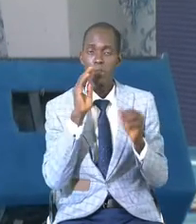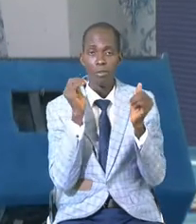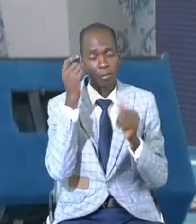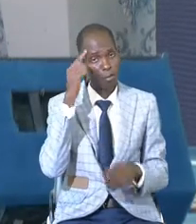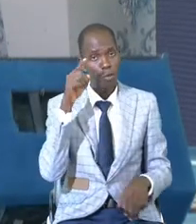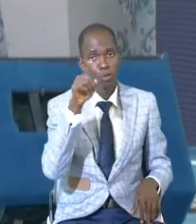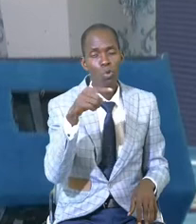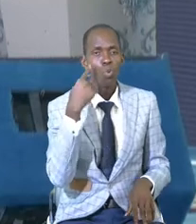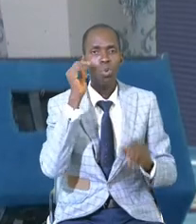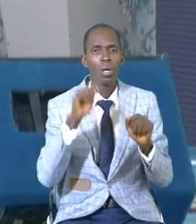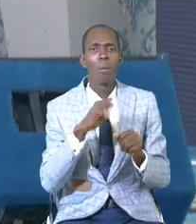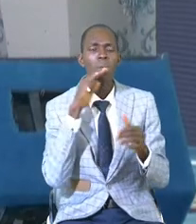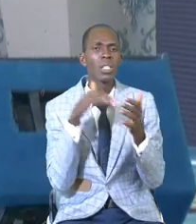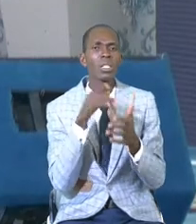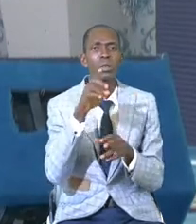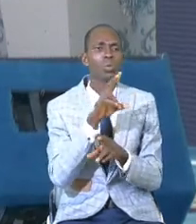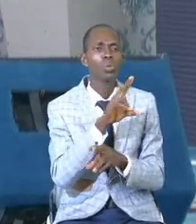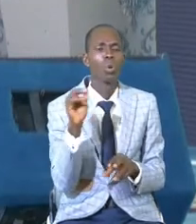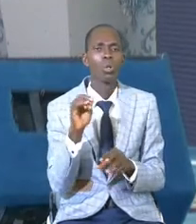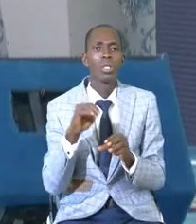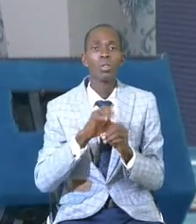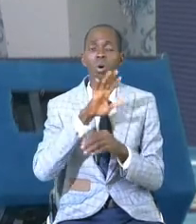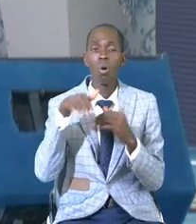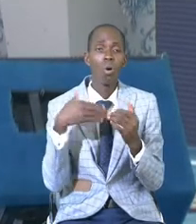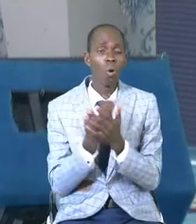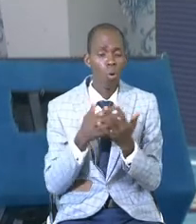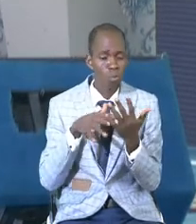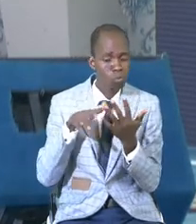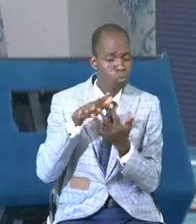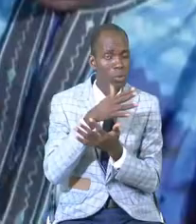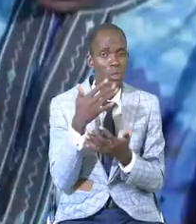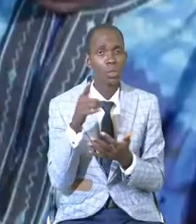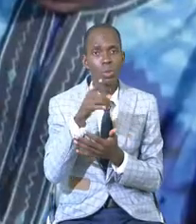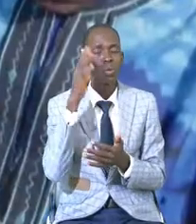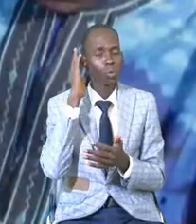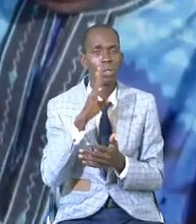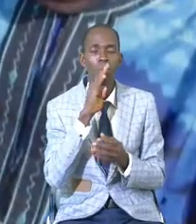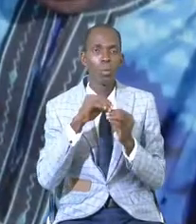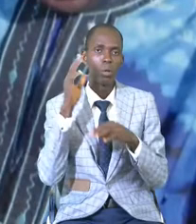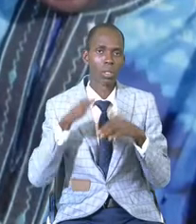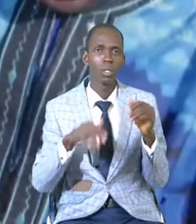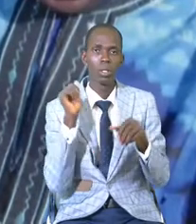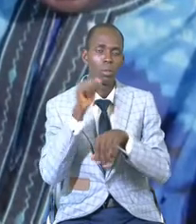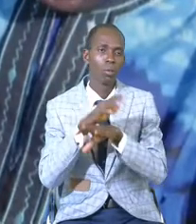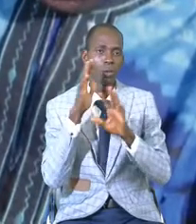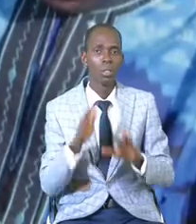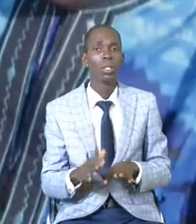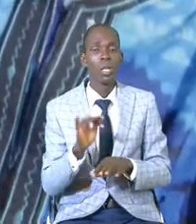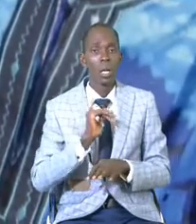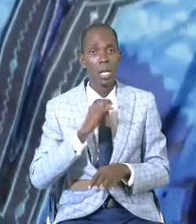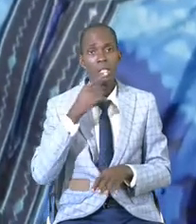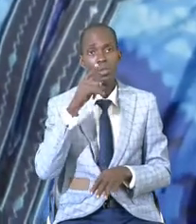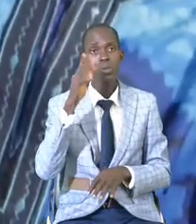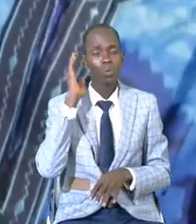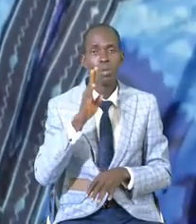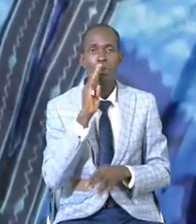against you? Nay, in all these things, you will be more than a conqueror. I said you will be more than